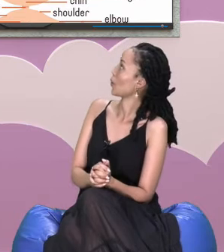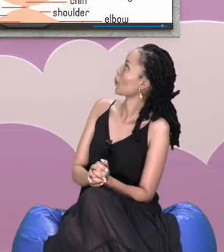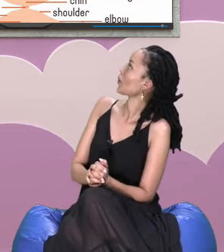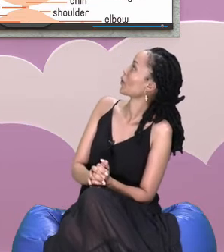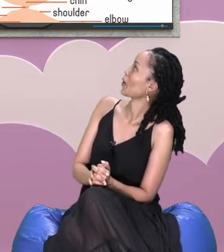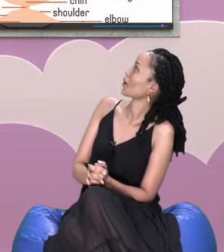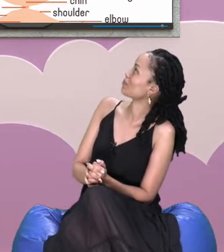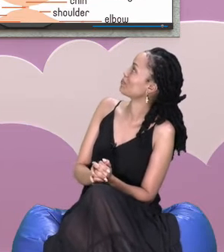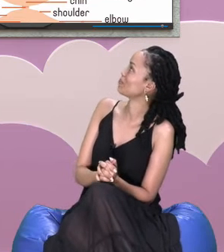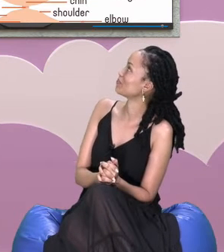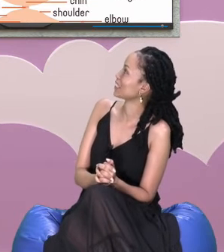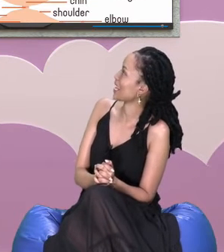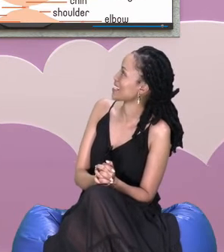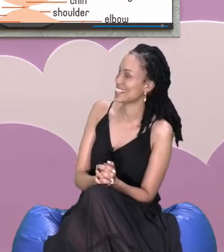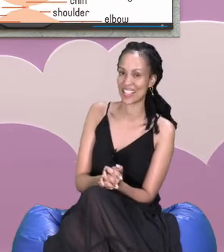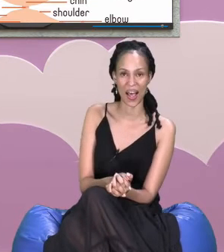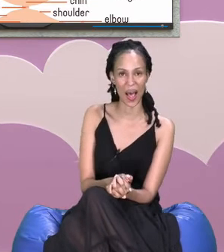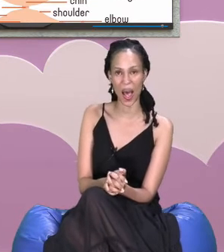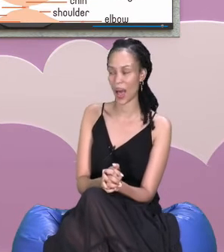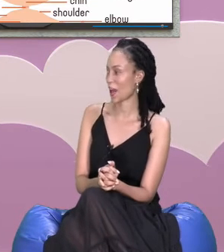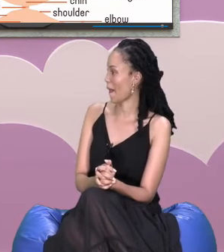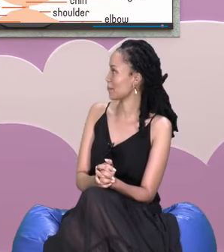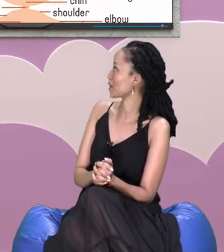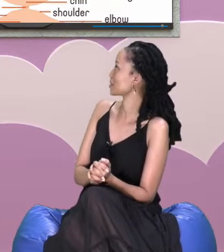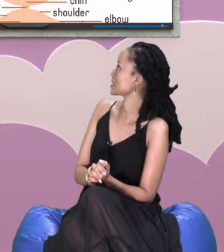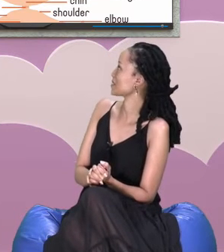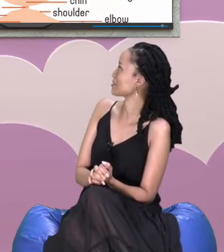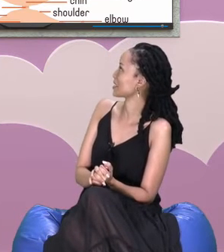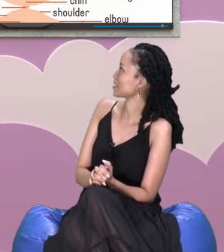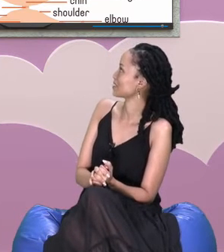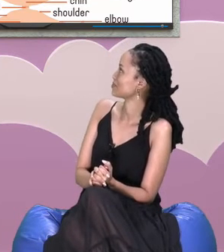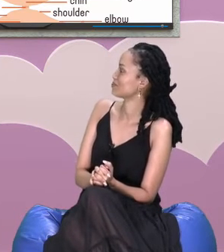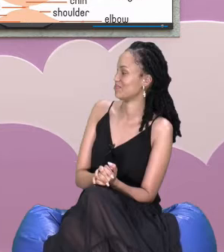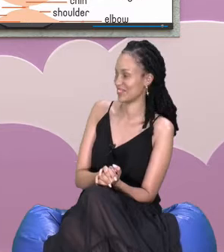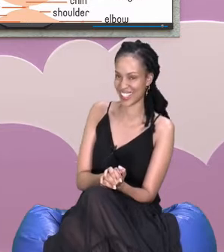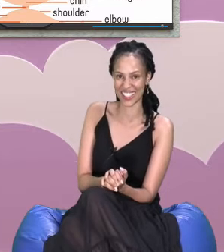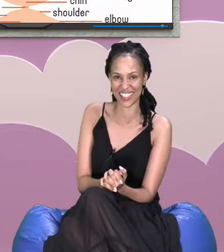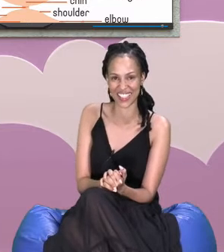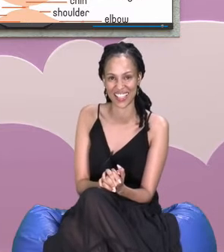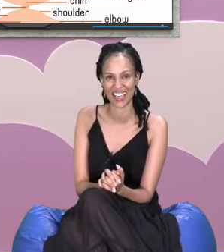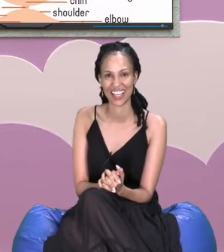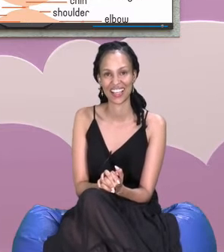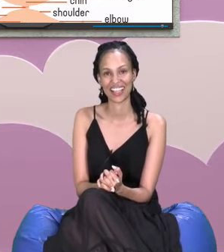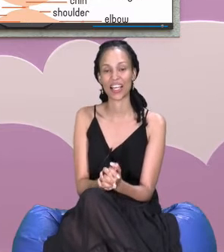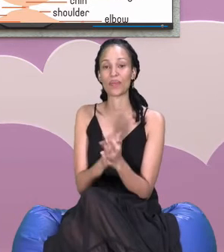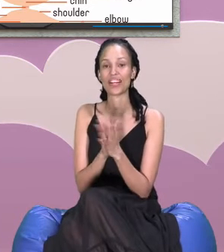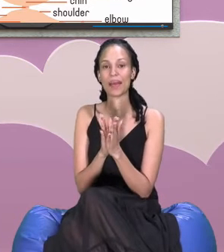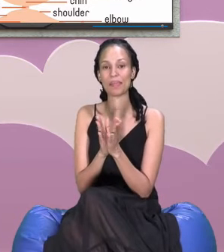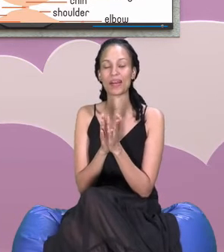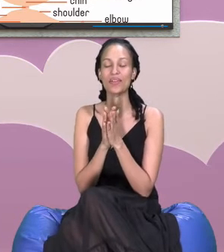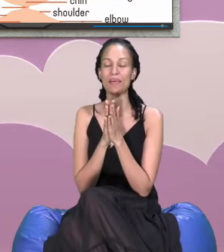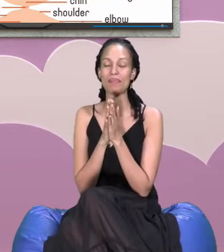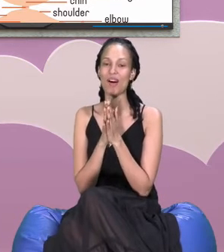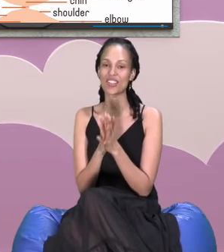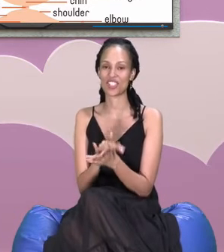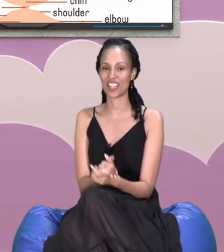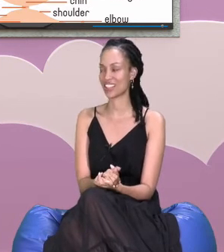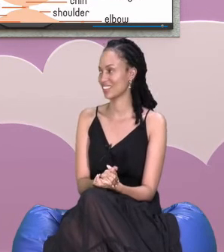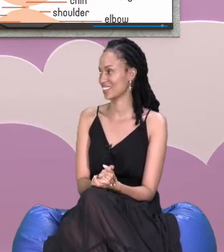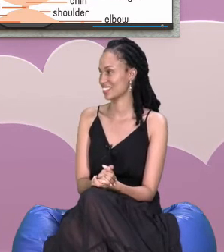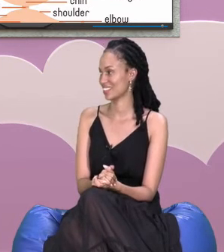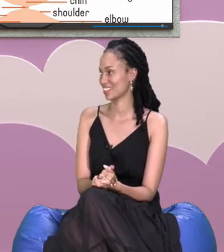the picture here. Can you see? Yes. The labeled body parts Up in of our the beautiful TV. boy. Yes. So, Can we name him? Can we name him